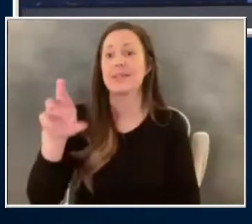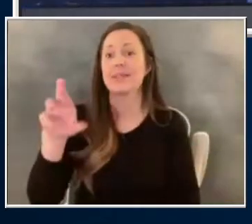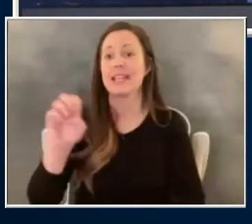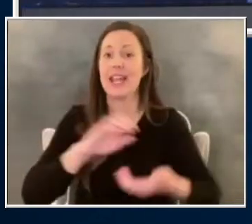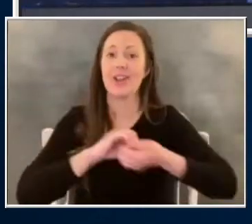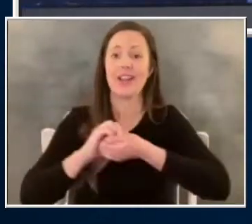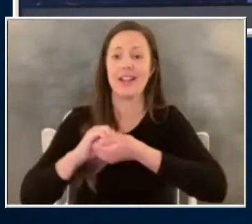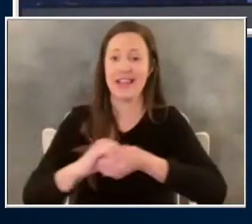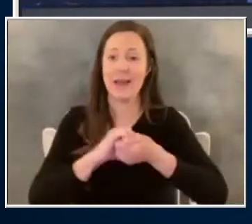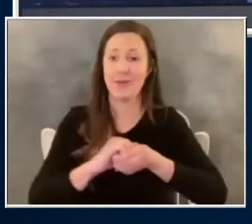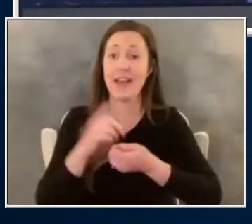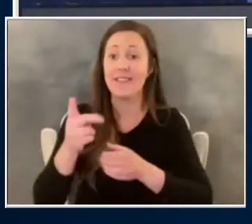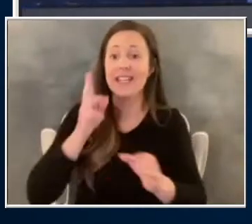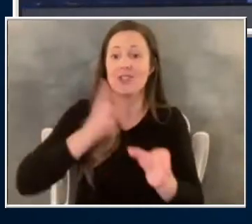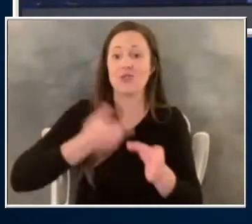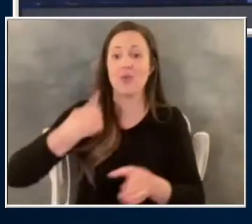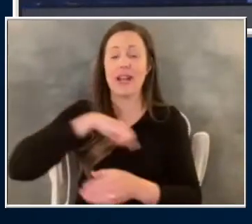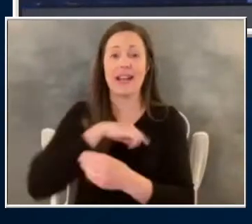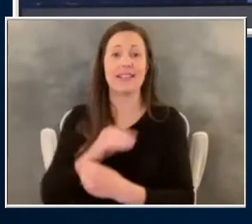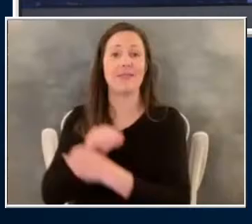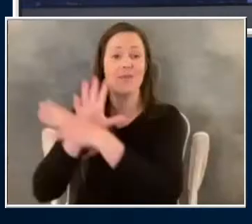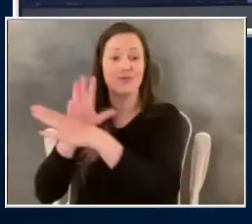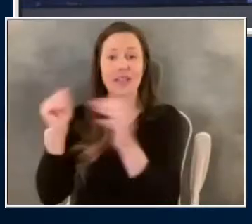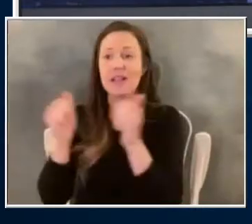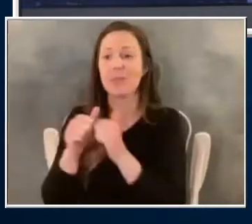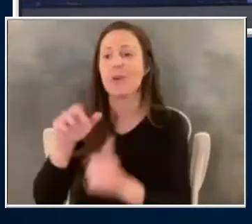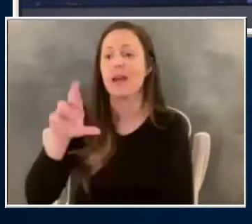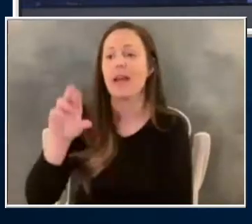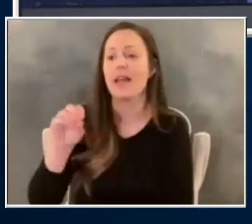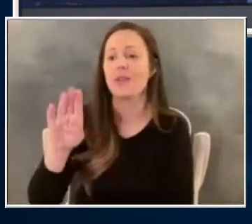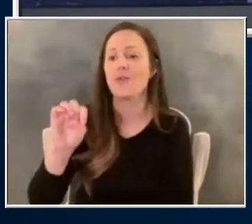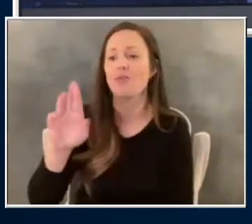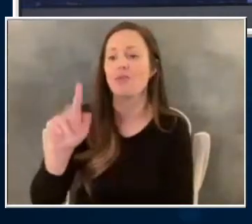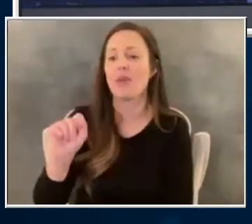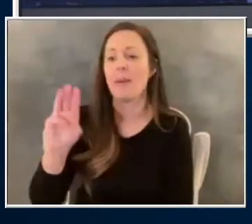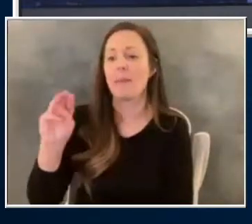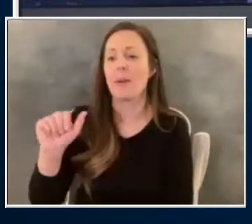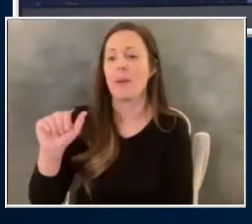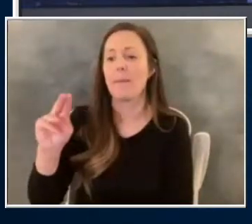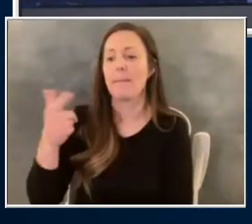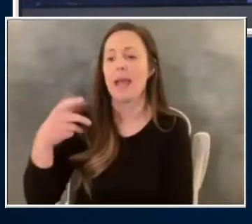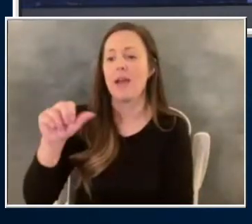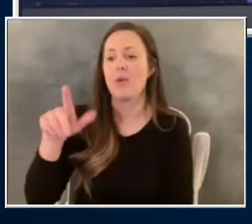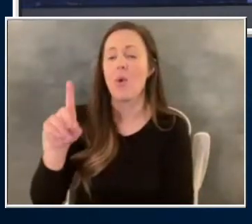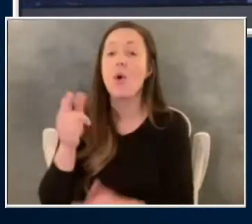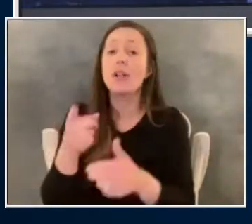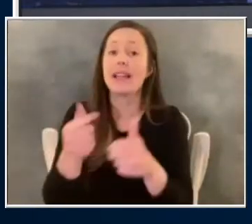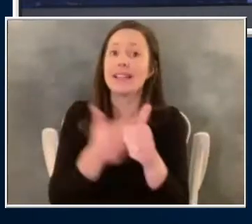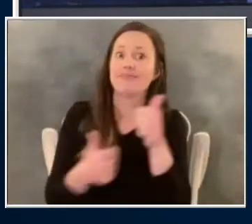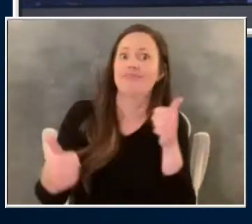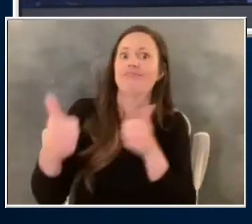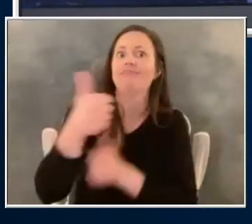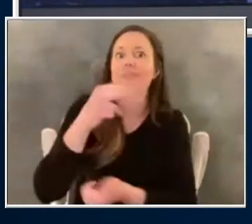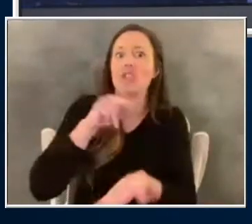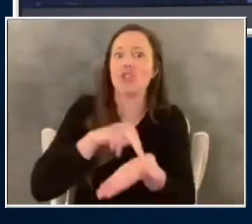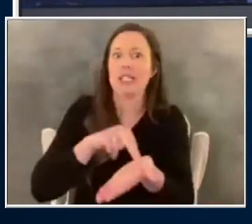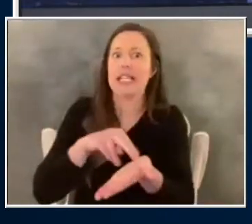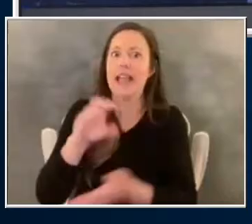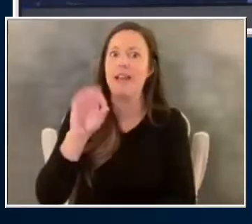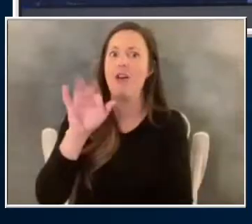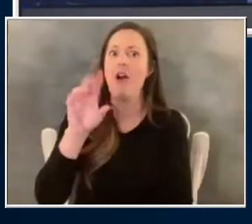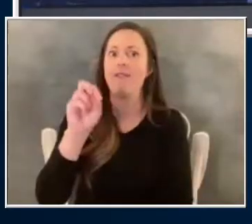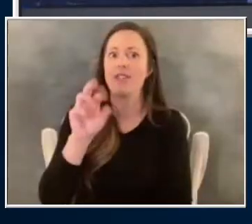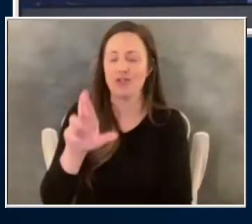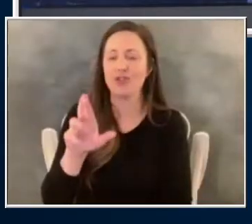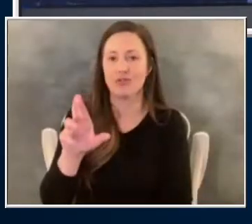us virtually along with Robert Mangold, Chief Nursing and Operations Officer in Oakley, one of the hospitals participating in